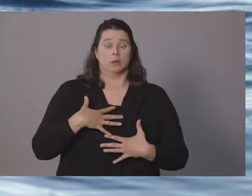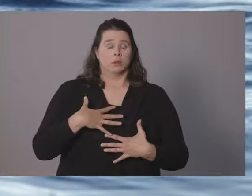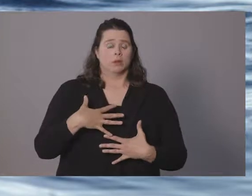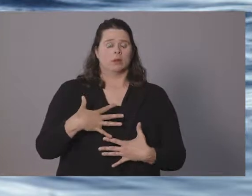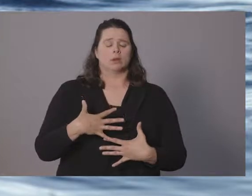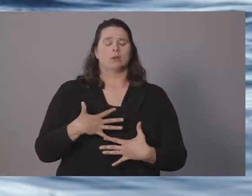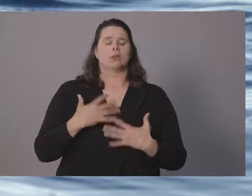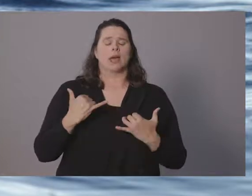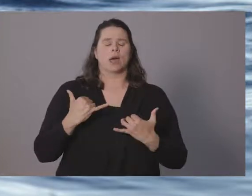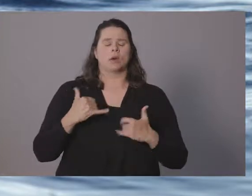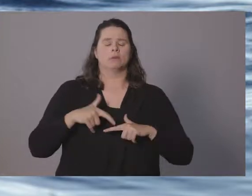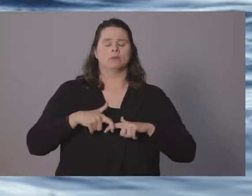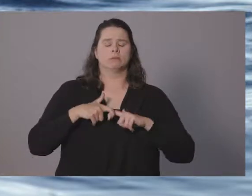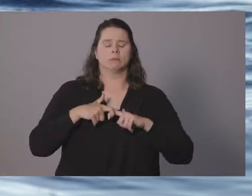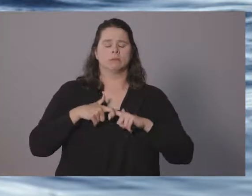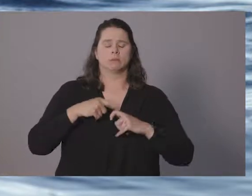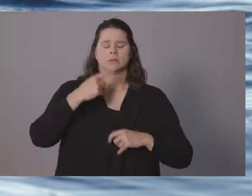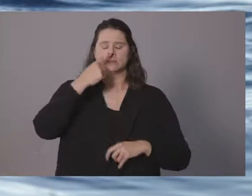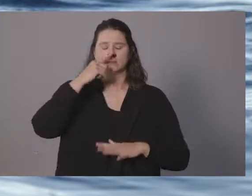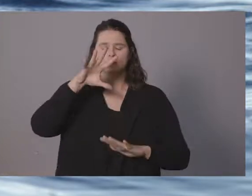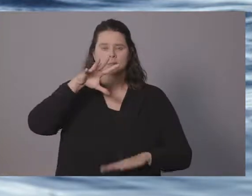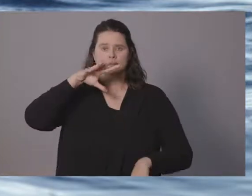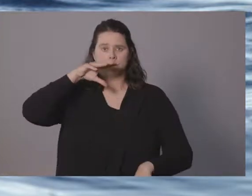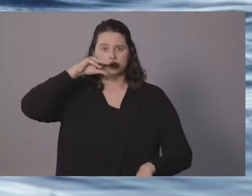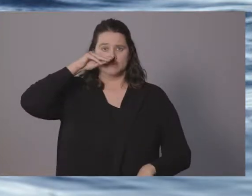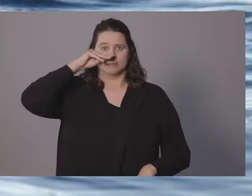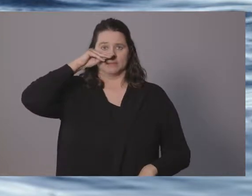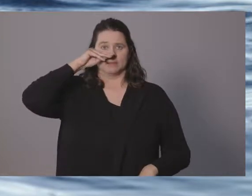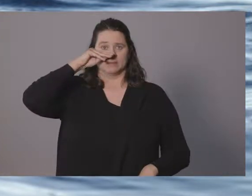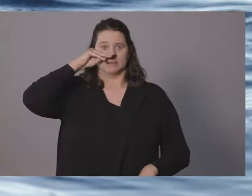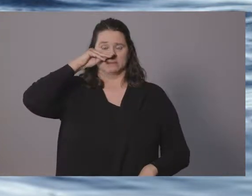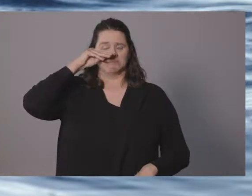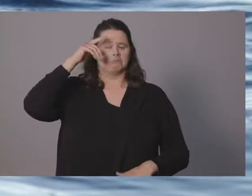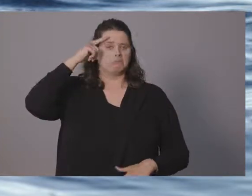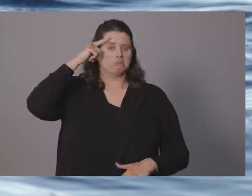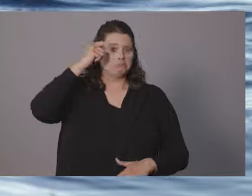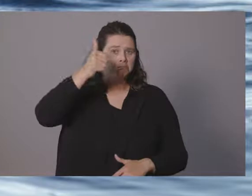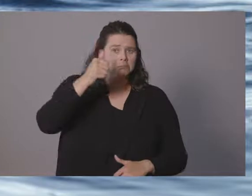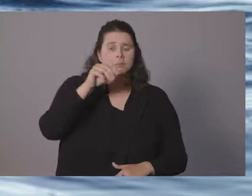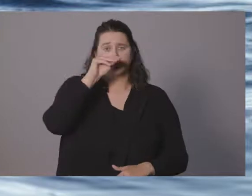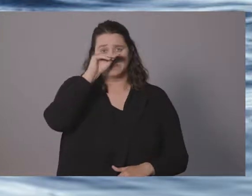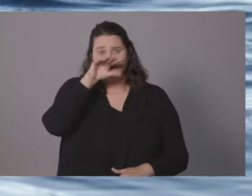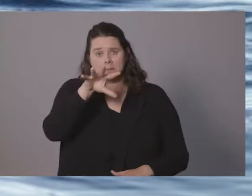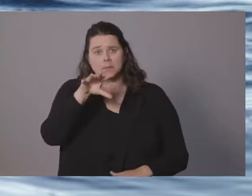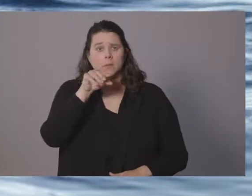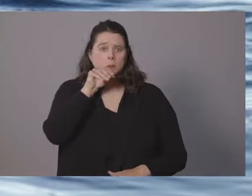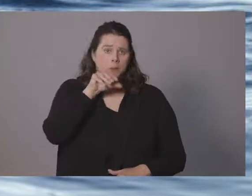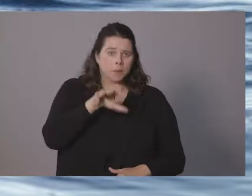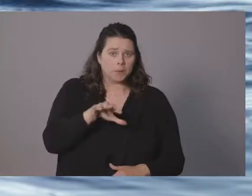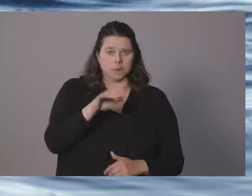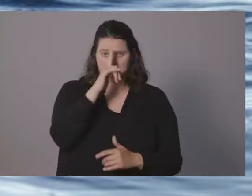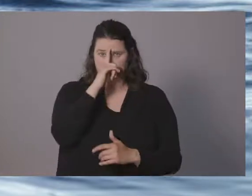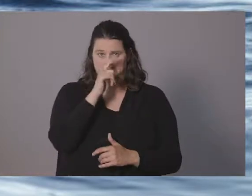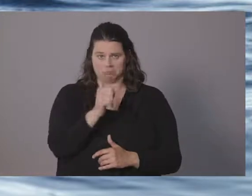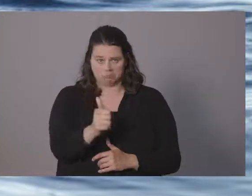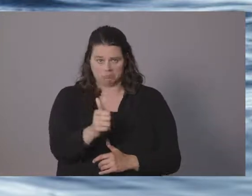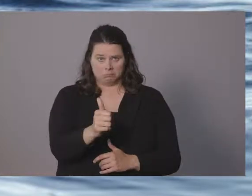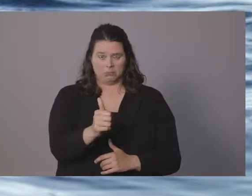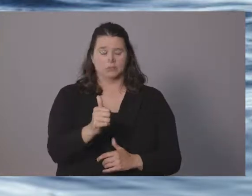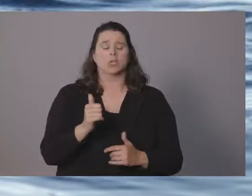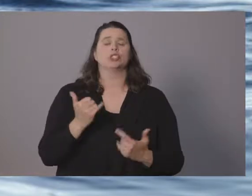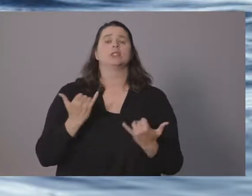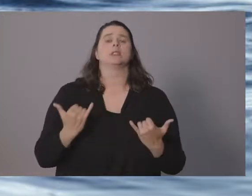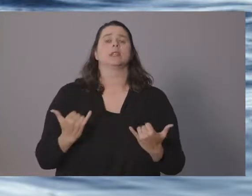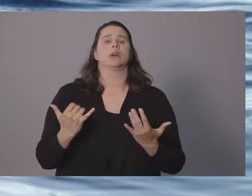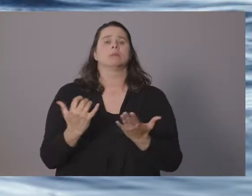And shift your natural breath to intentionally breathing in through your nose. You can exhale however